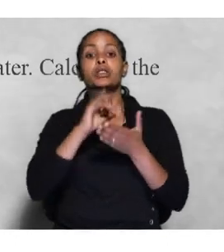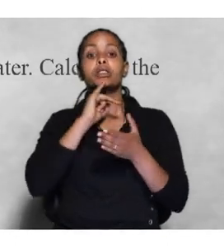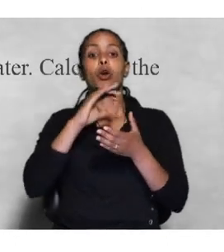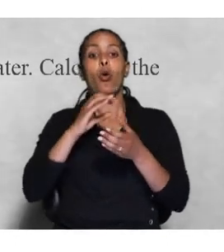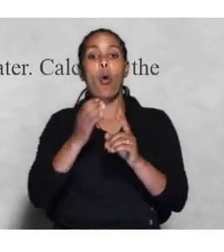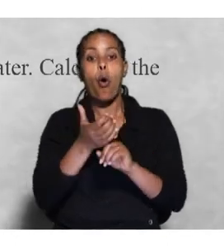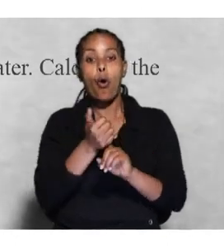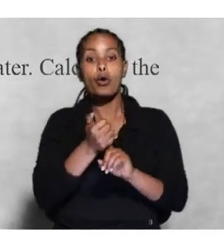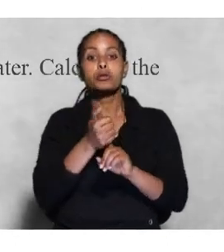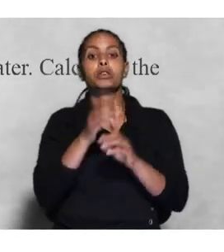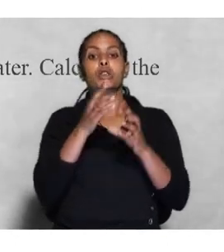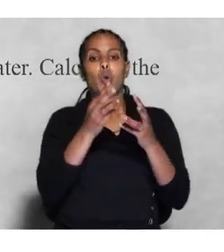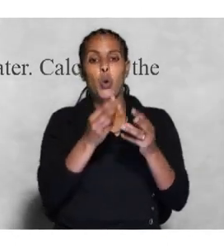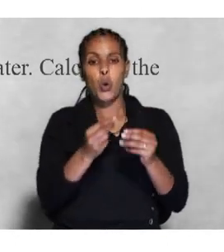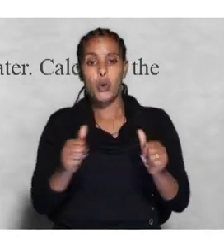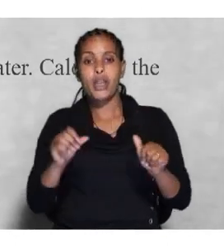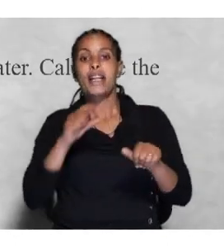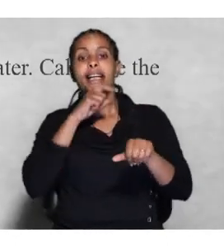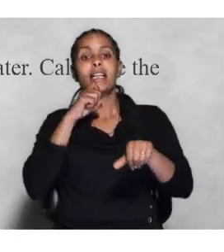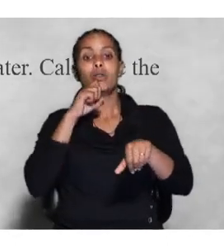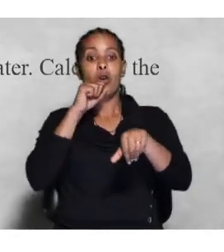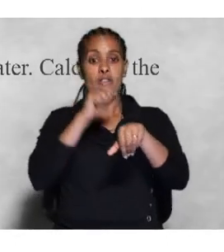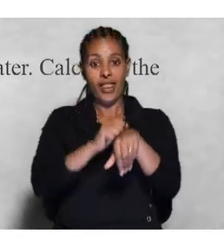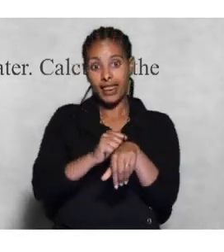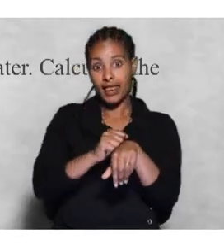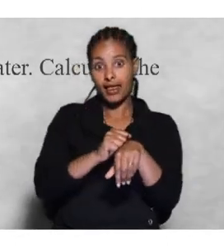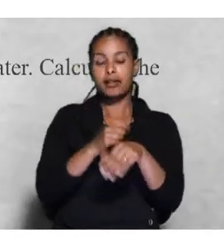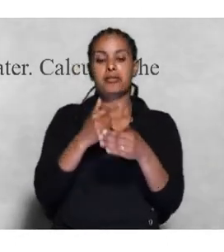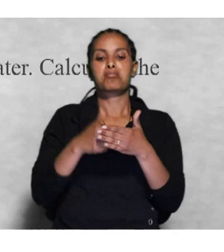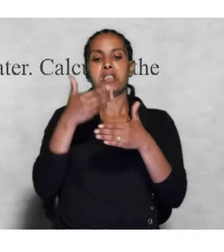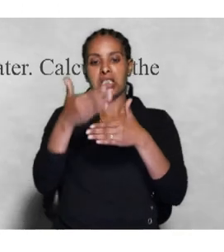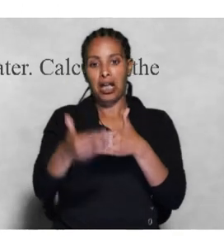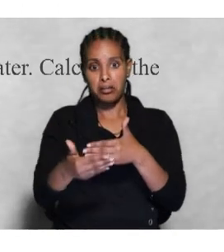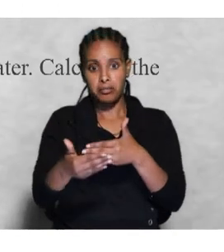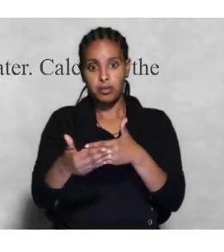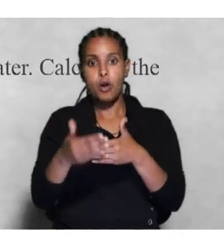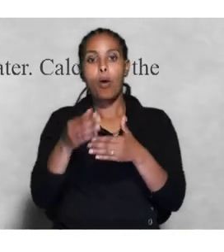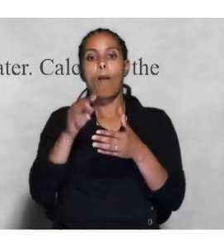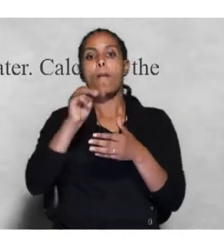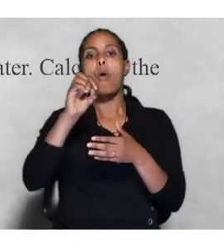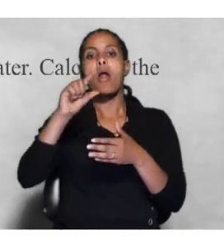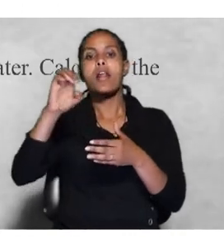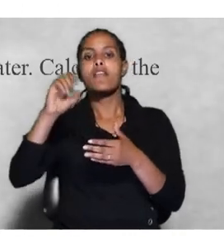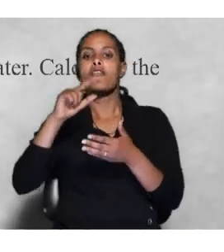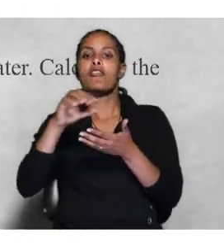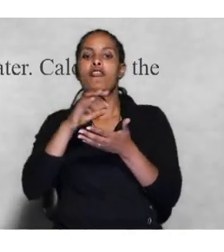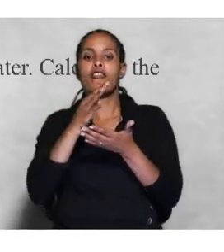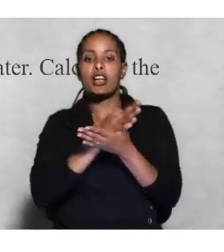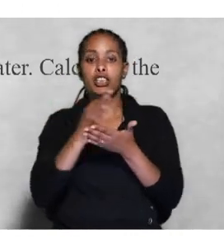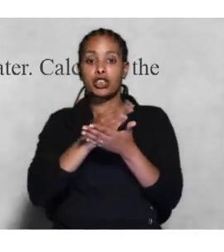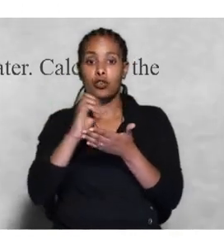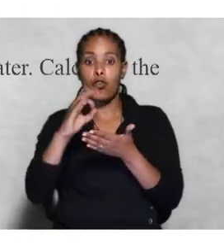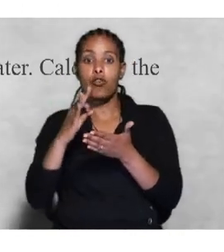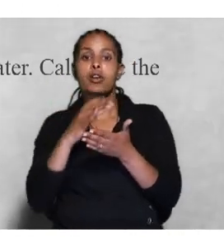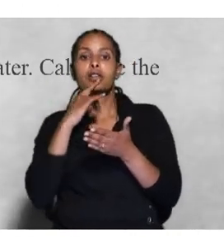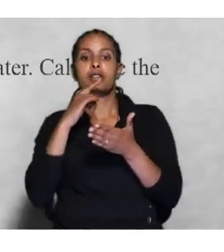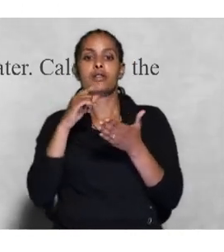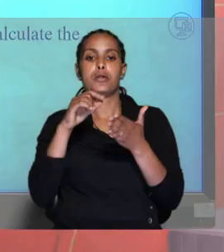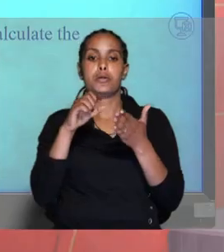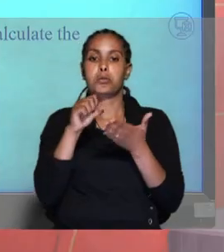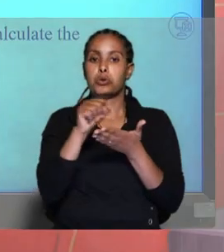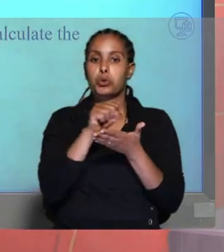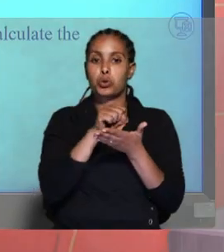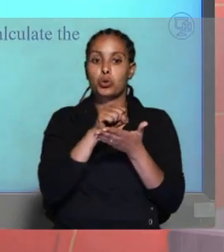contains solutes and a solvent, then mole fraction of the solute, mole fraction of